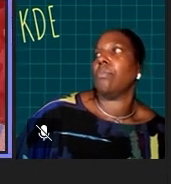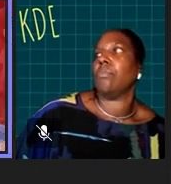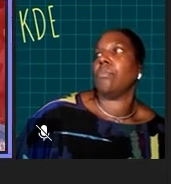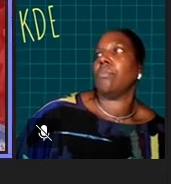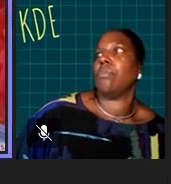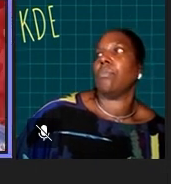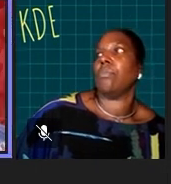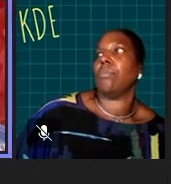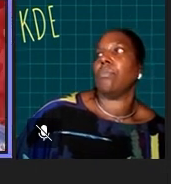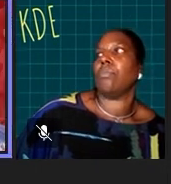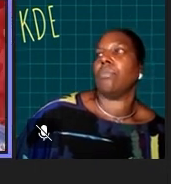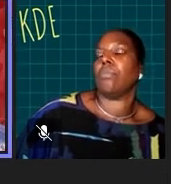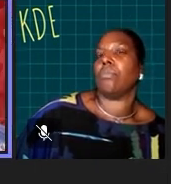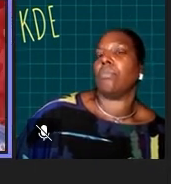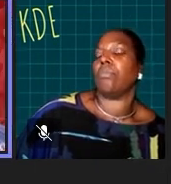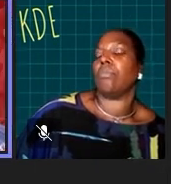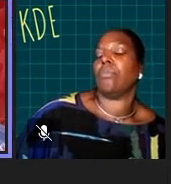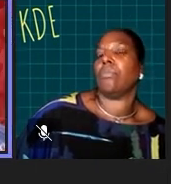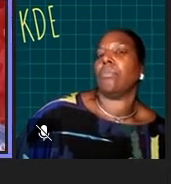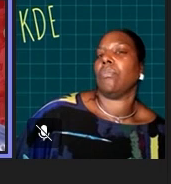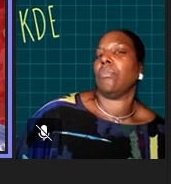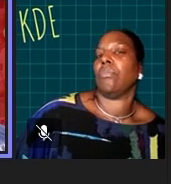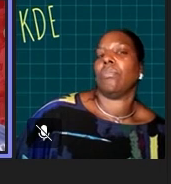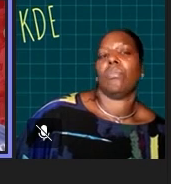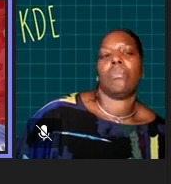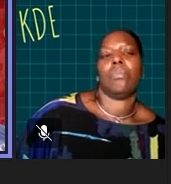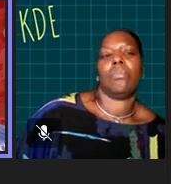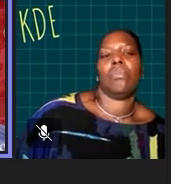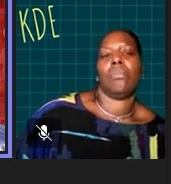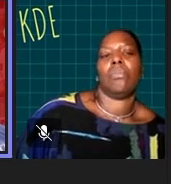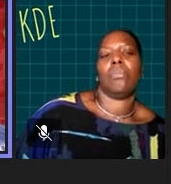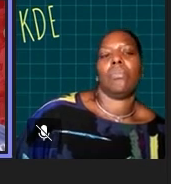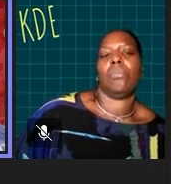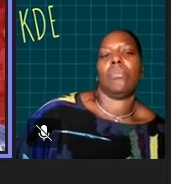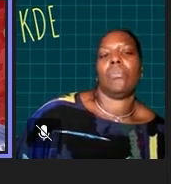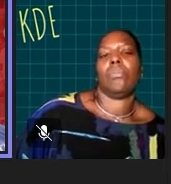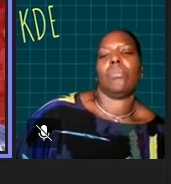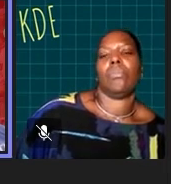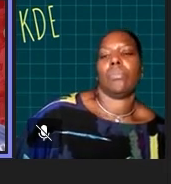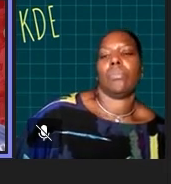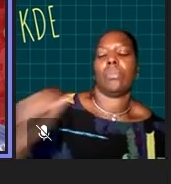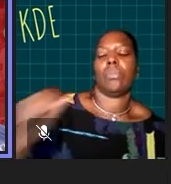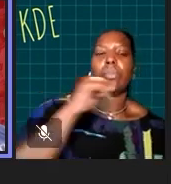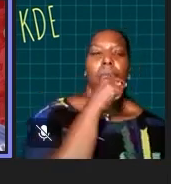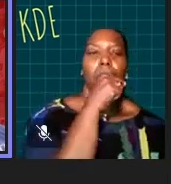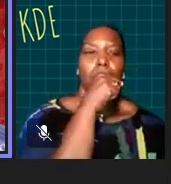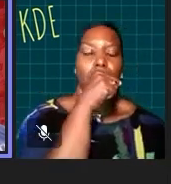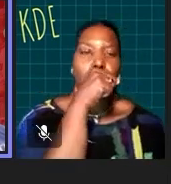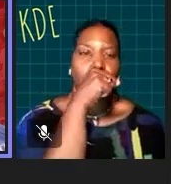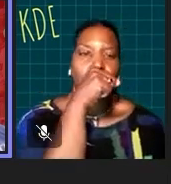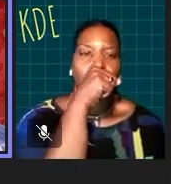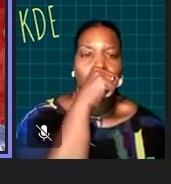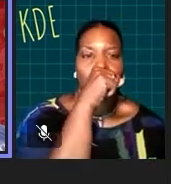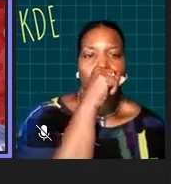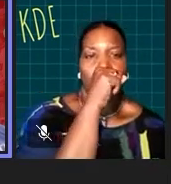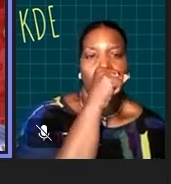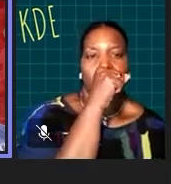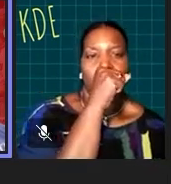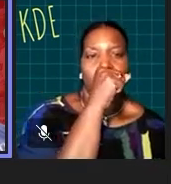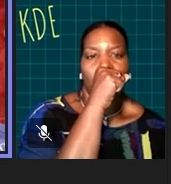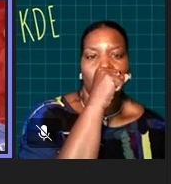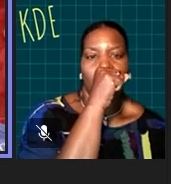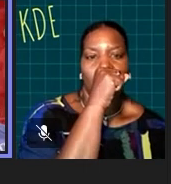relief that they have now or anything they could have done to protect themselves? Because the dilemma they're in is they